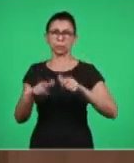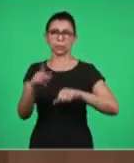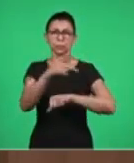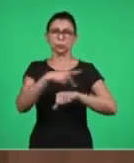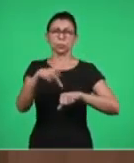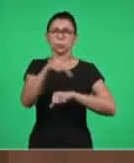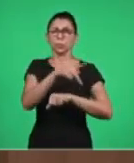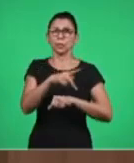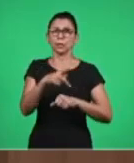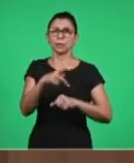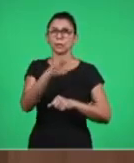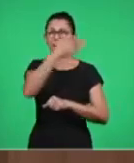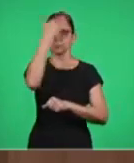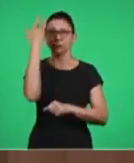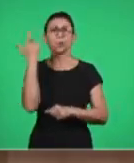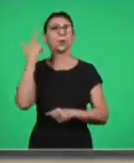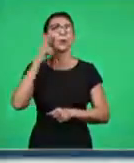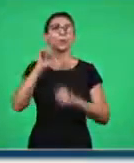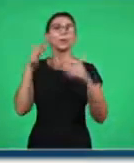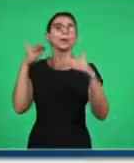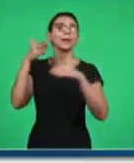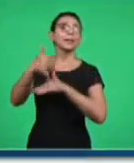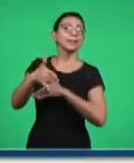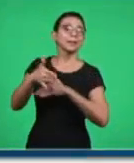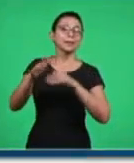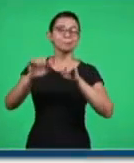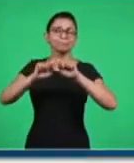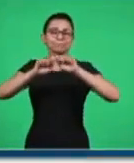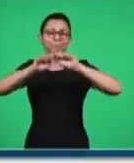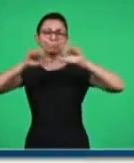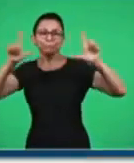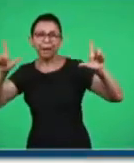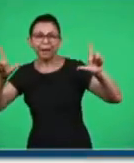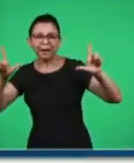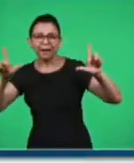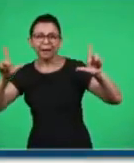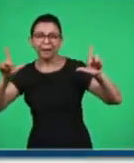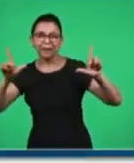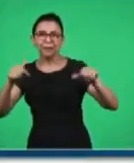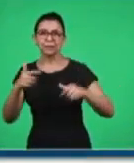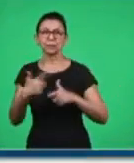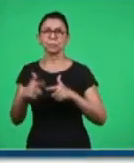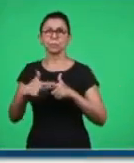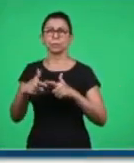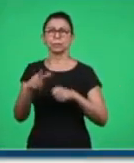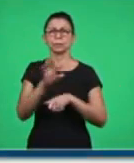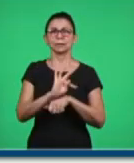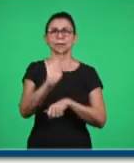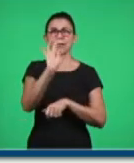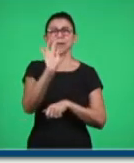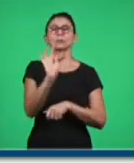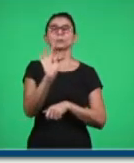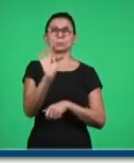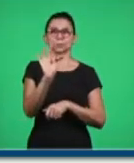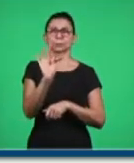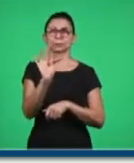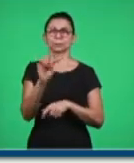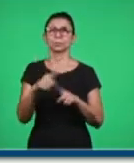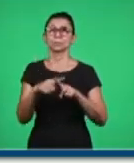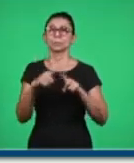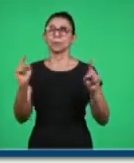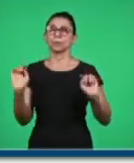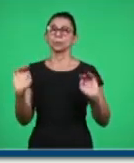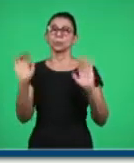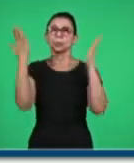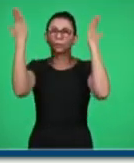brethren were not able to access because there was some technical problem. But they will retransmit the